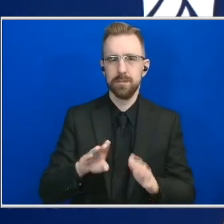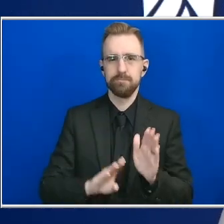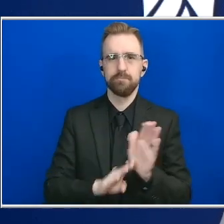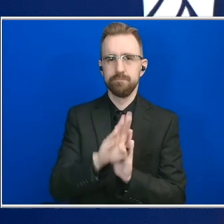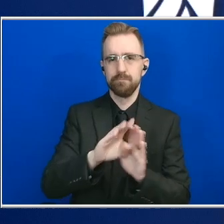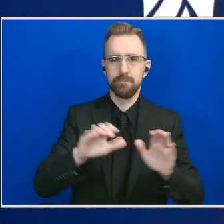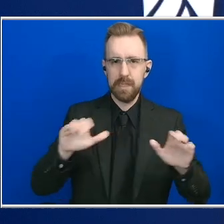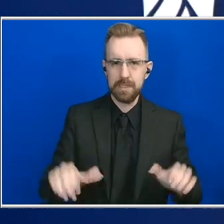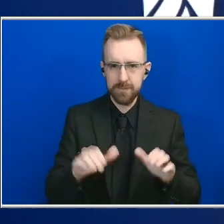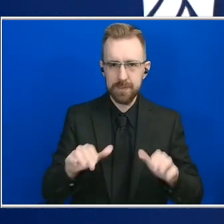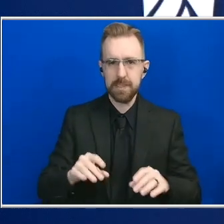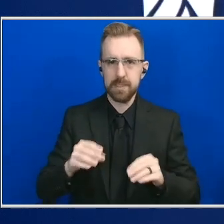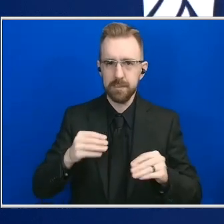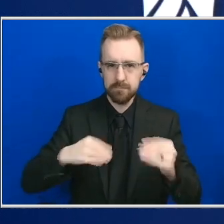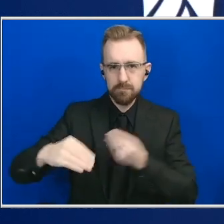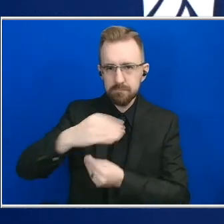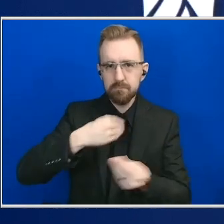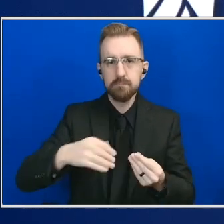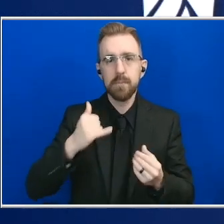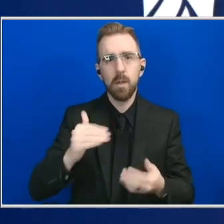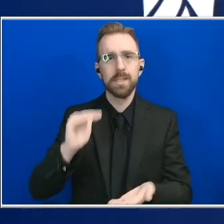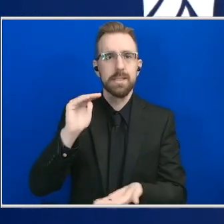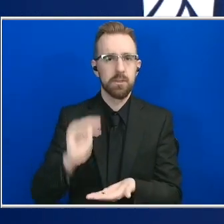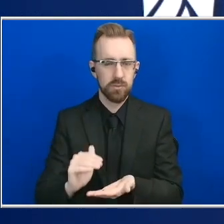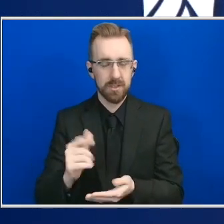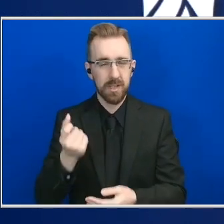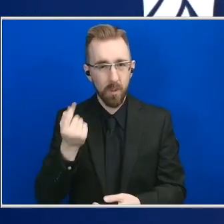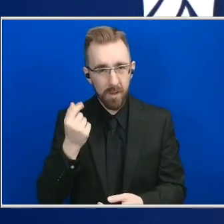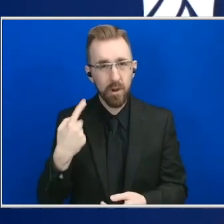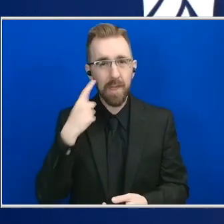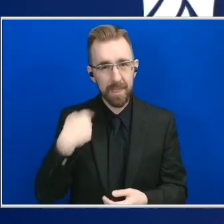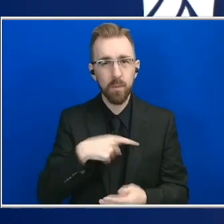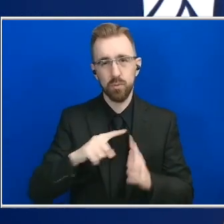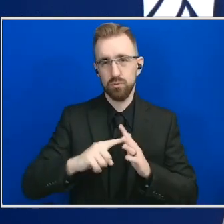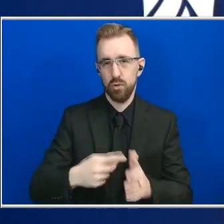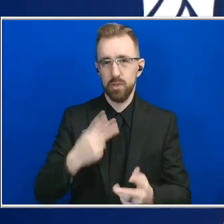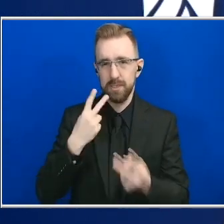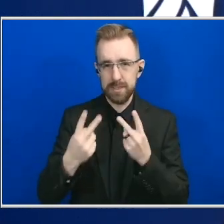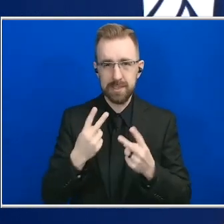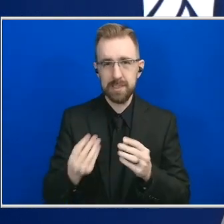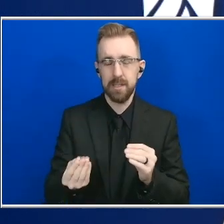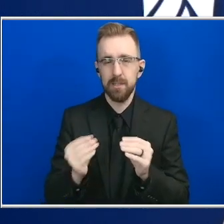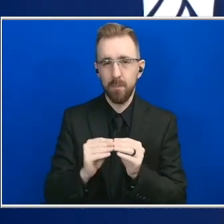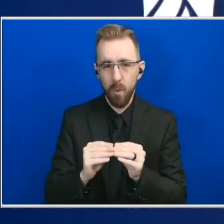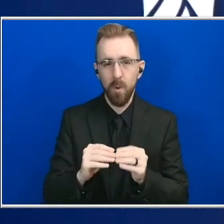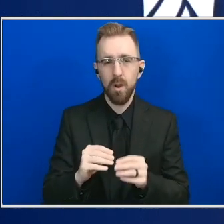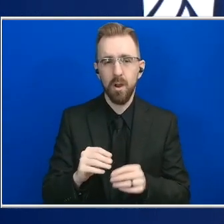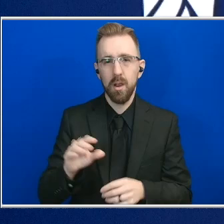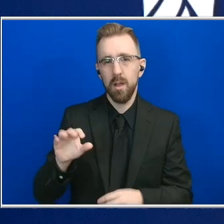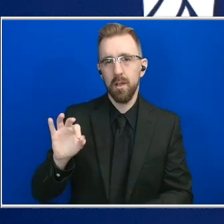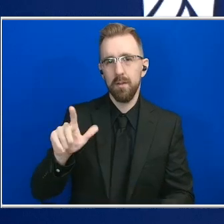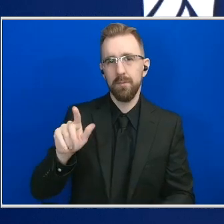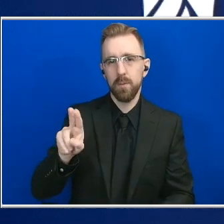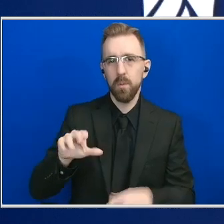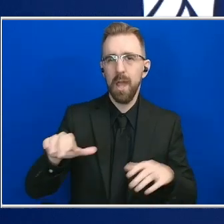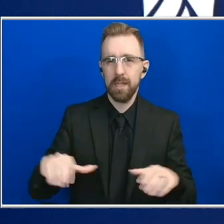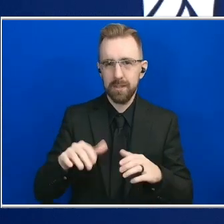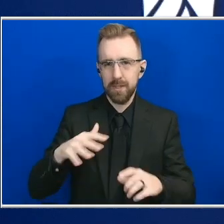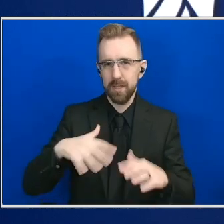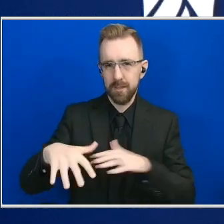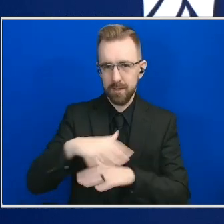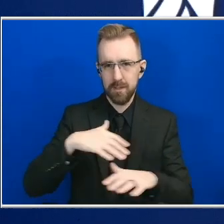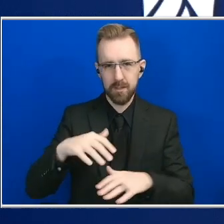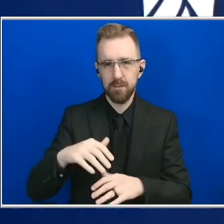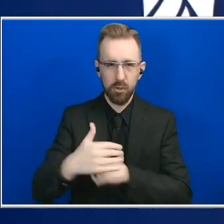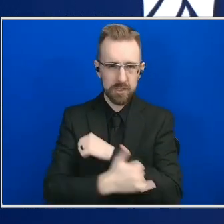then it has decreased. However, I think we are starting to see a little bit more influenza activity around the nation, around